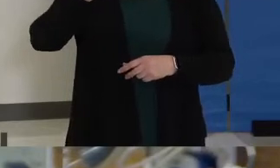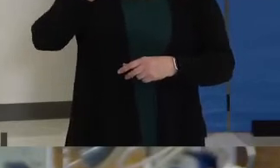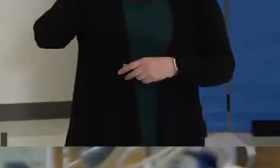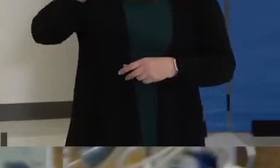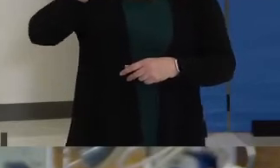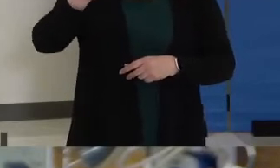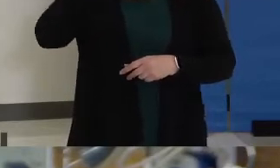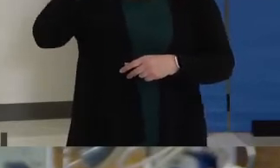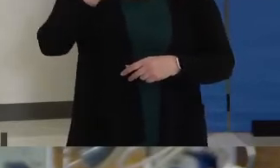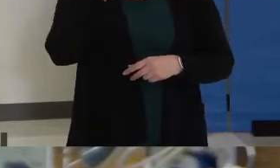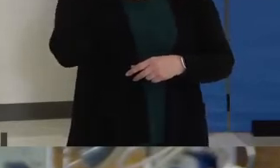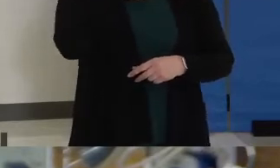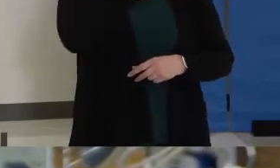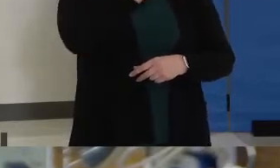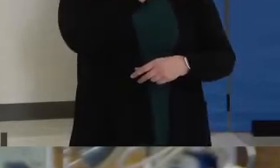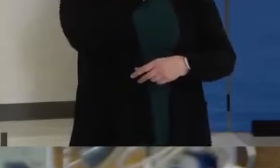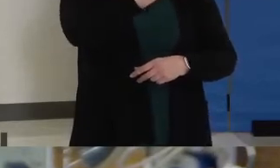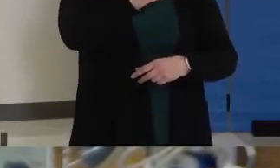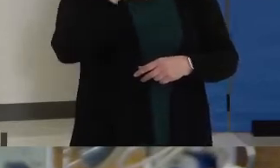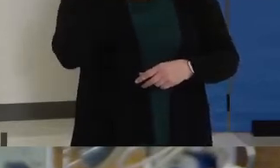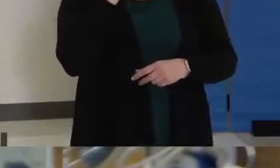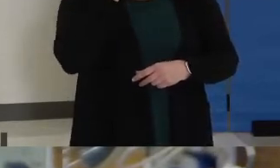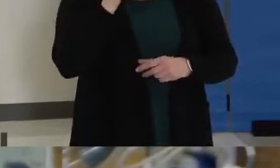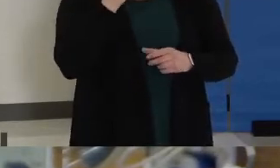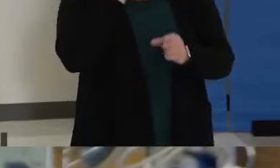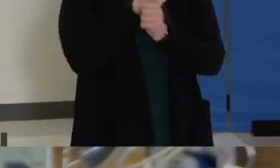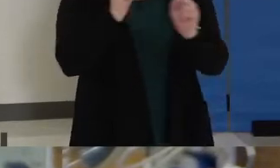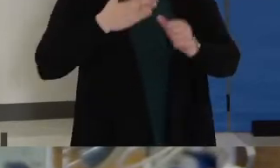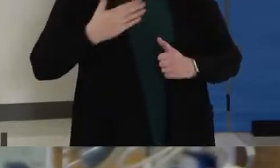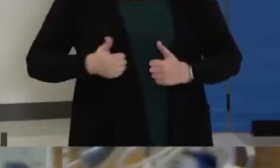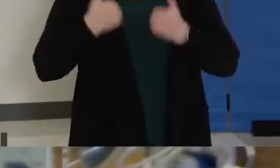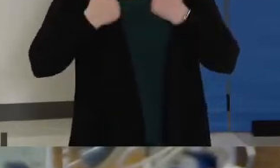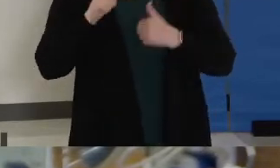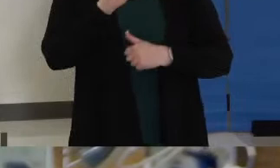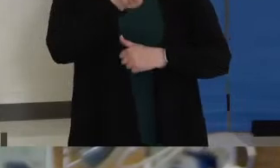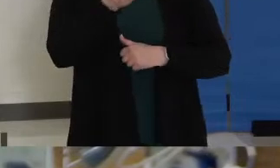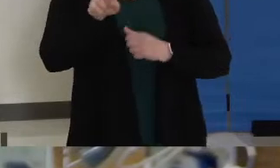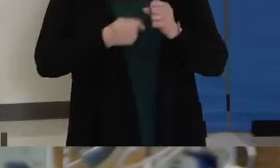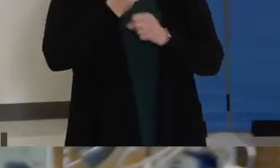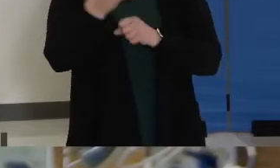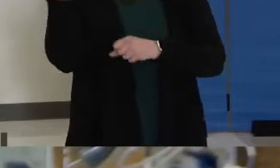NAMI California, who saved my life 22 years ago in our family.